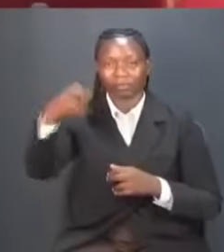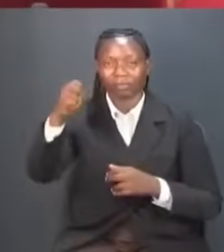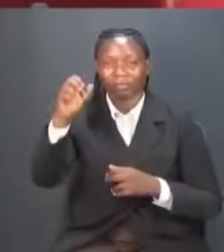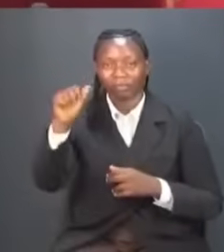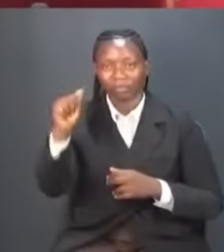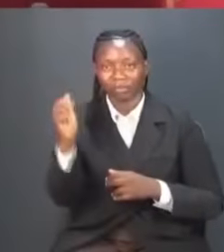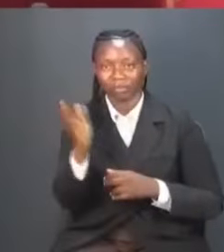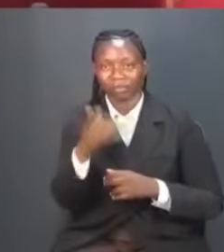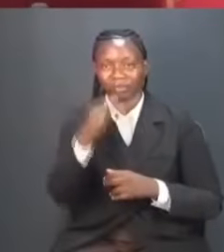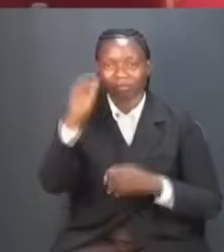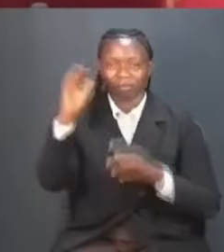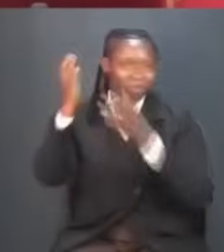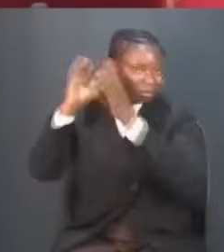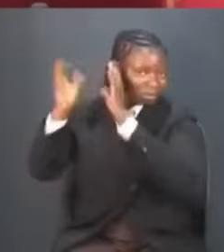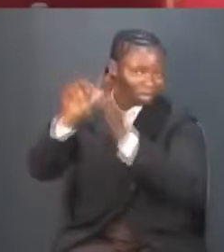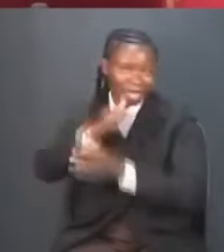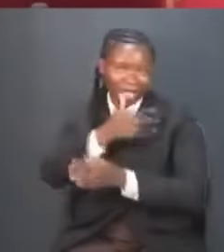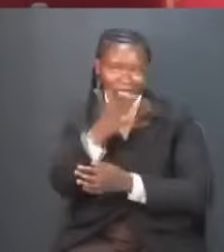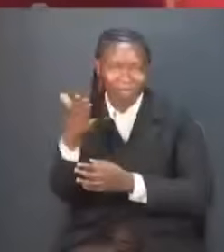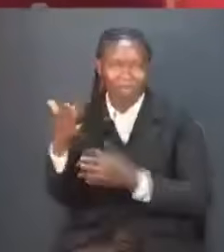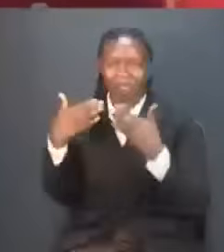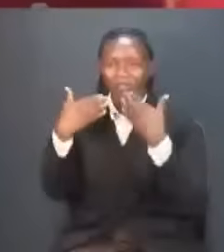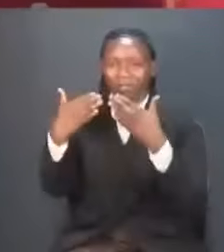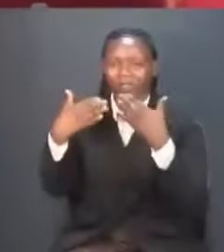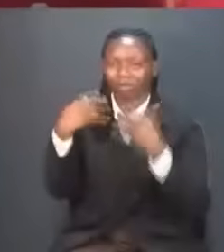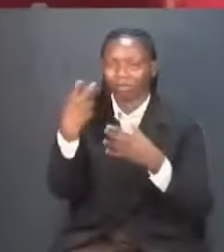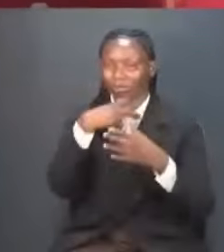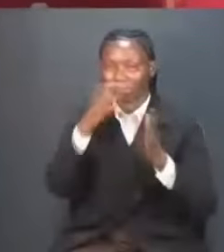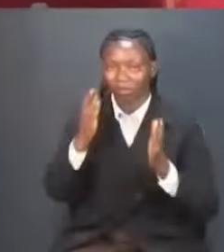etc. Thank you, Mr. Speaker.